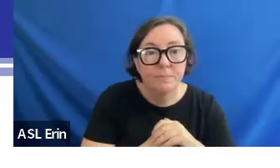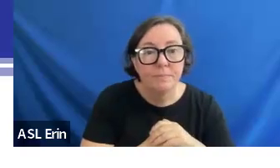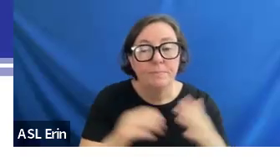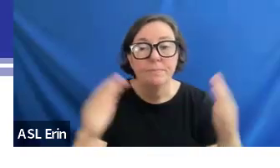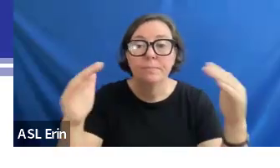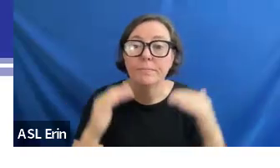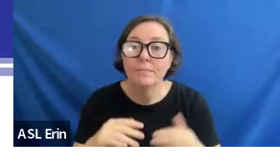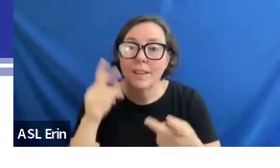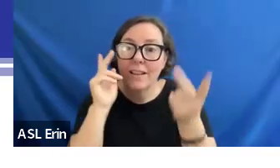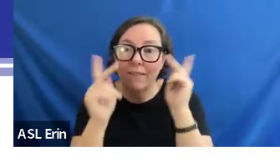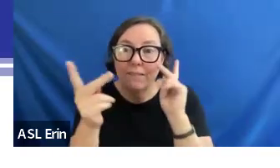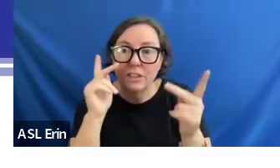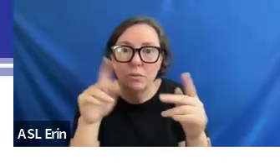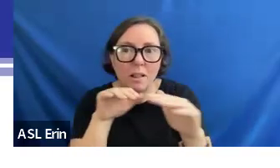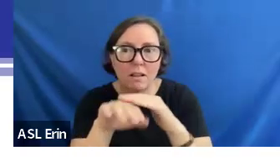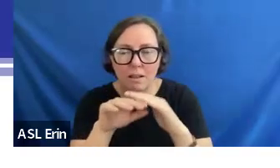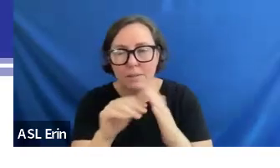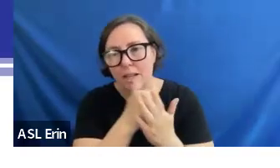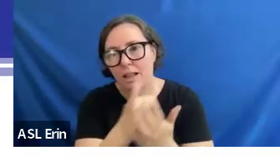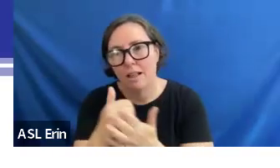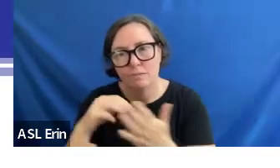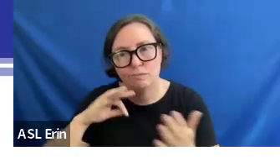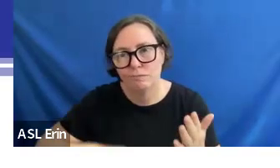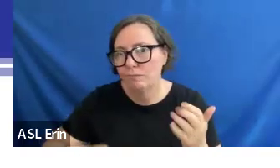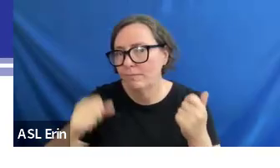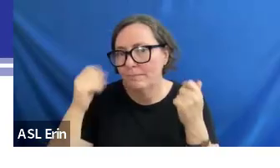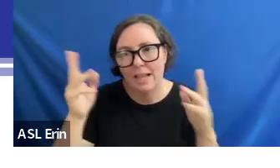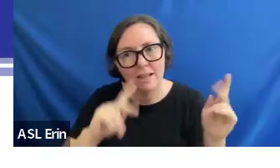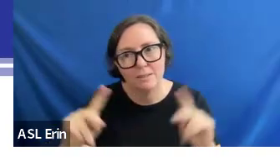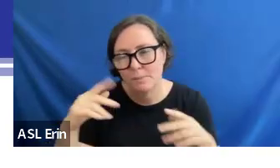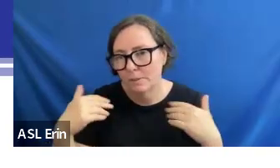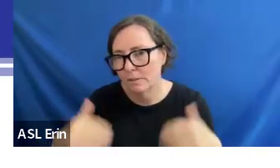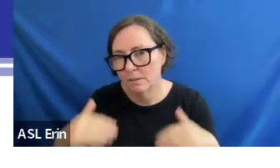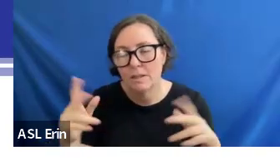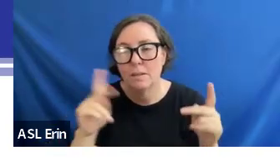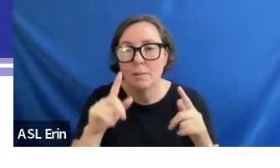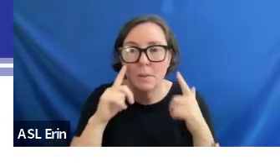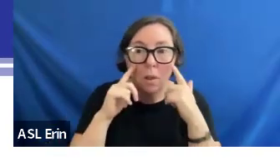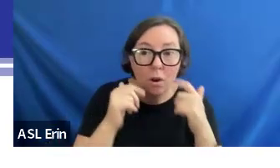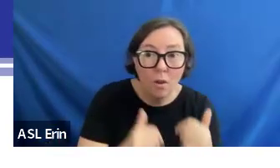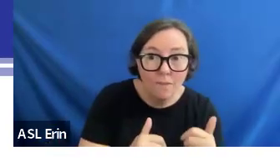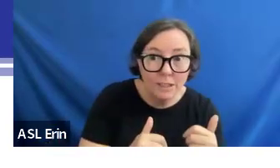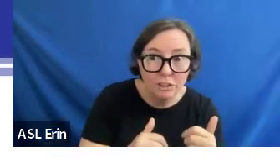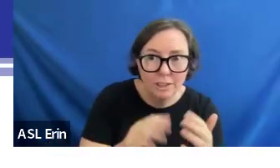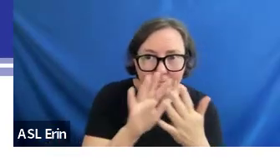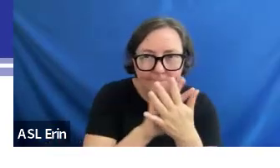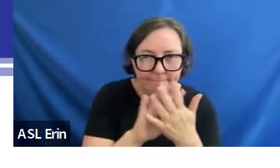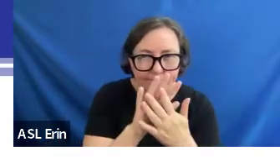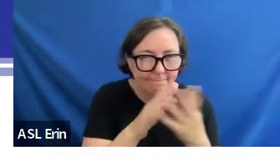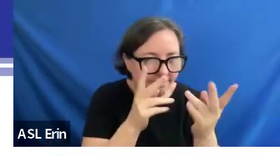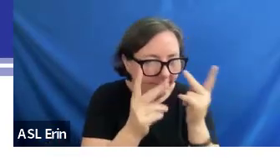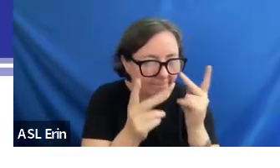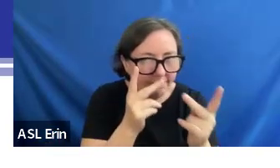Visual accommodations can help a wide range of users. People with low vision,